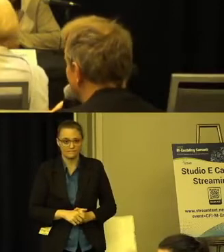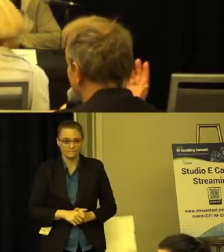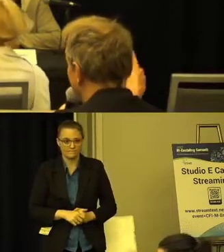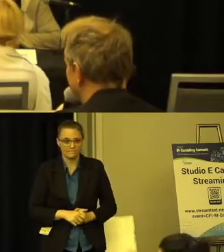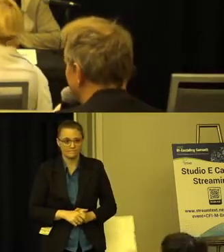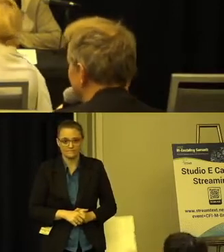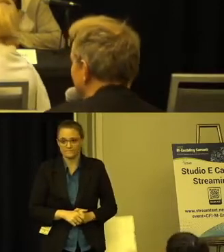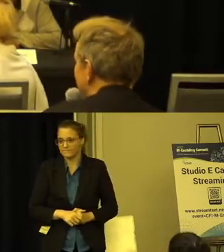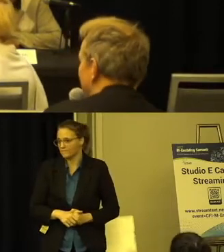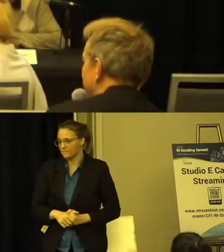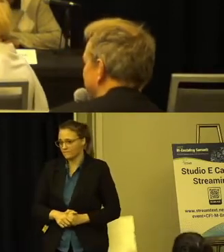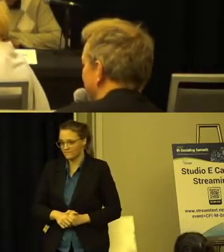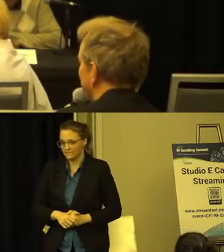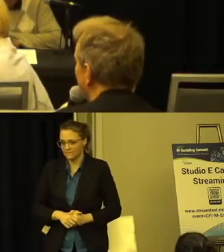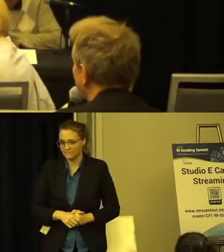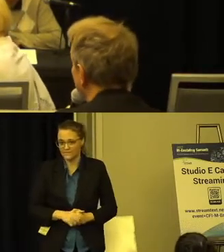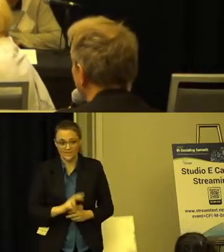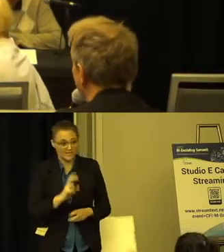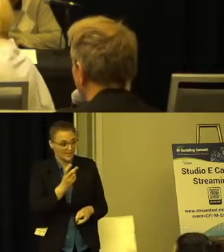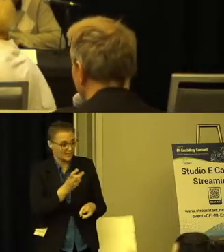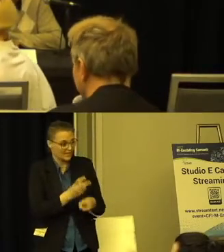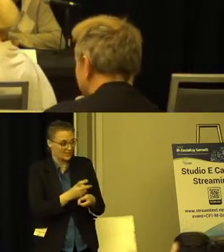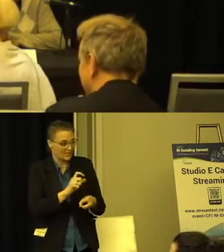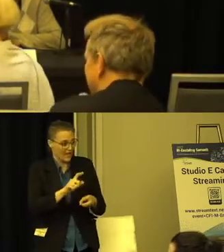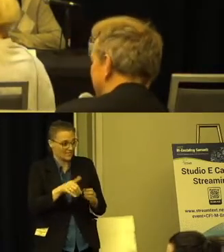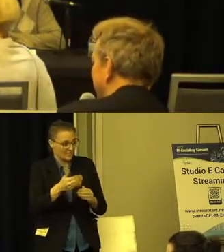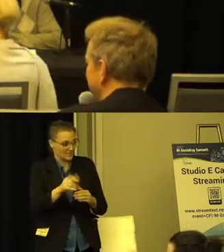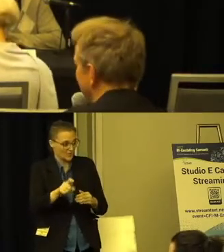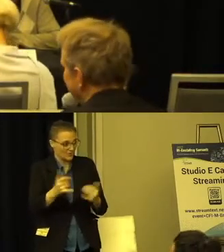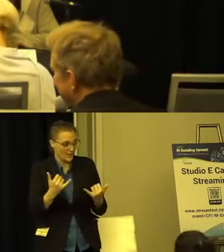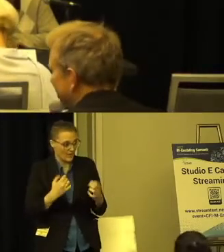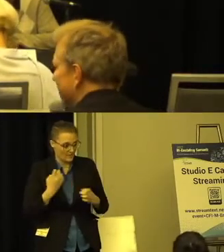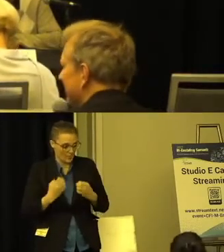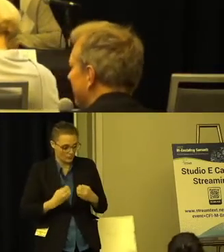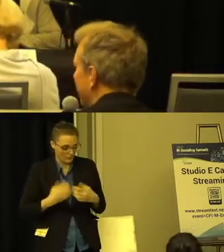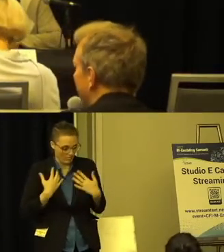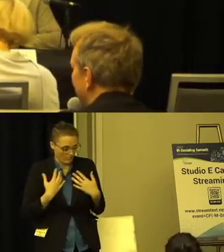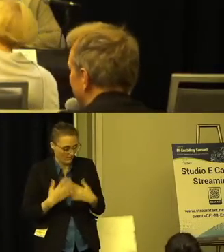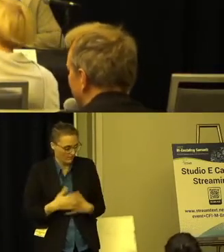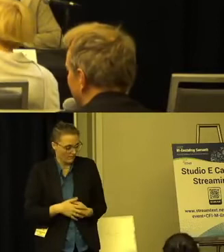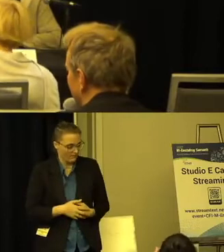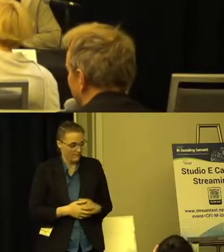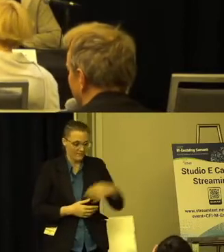Well, it's hard to ask the next question. I'm getting emotional now.